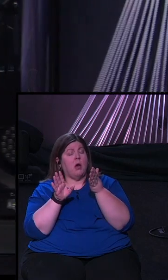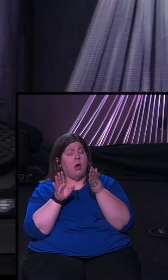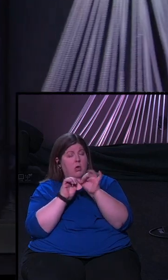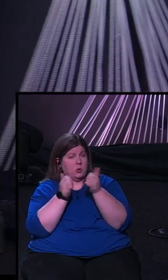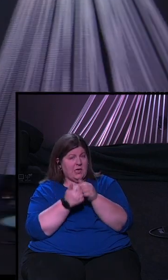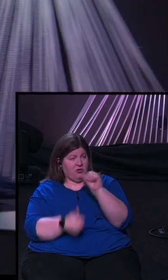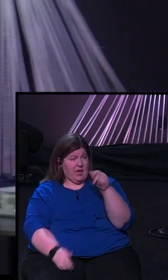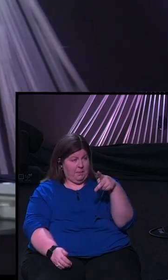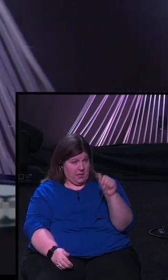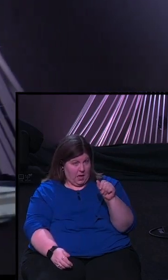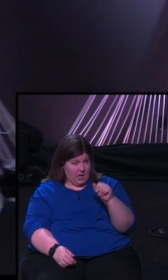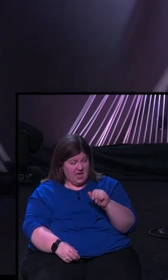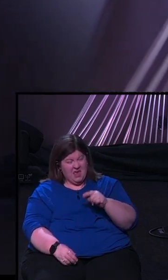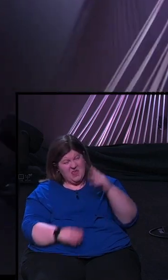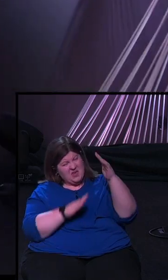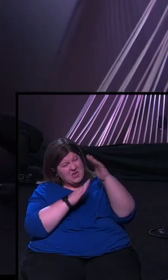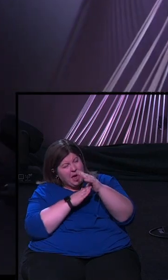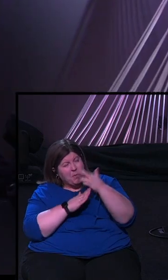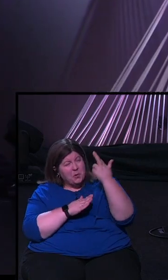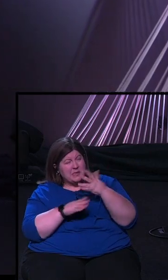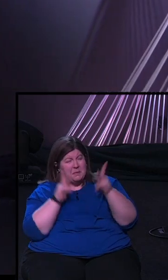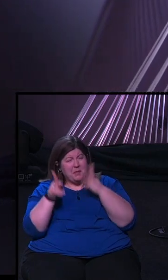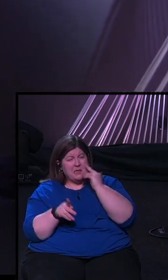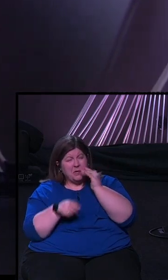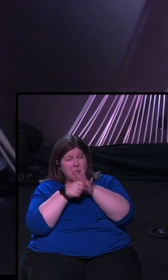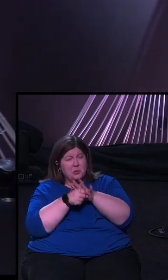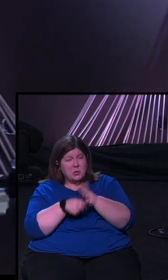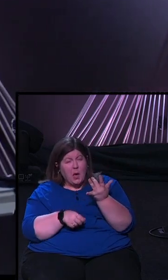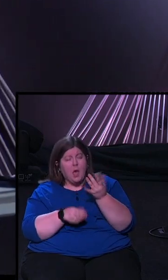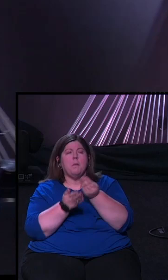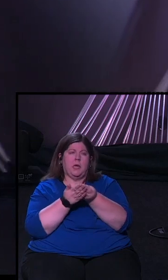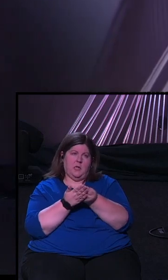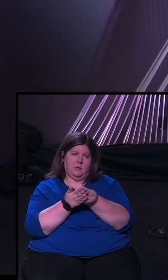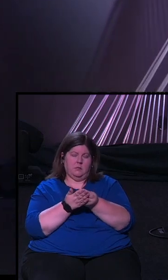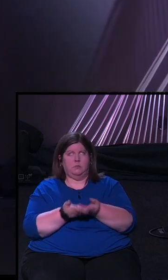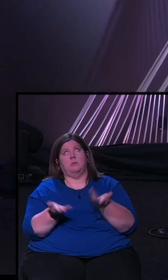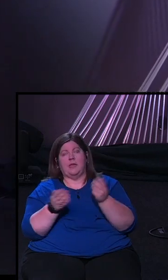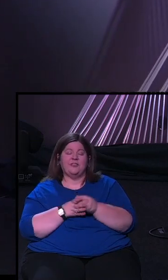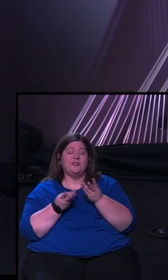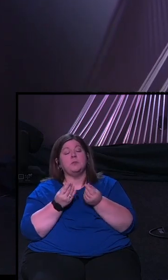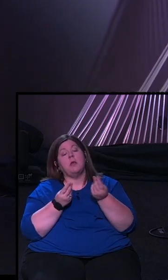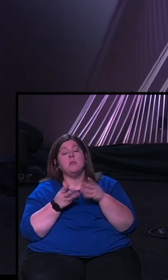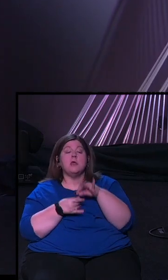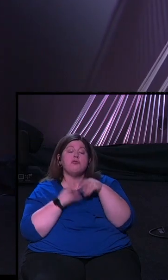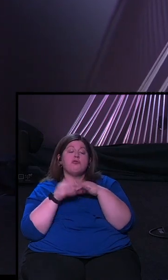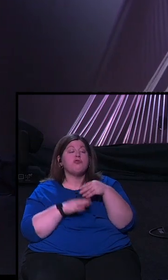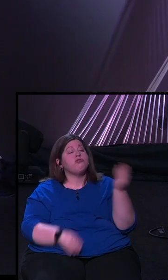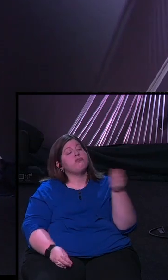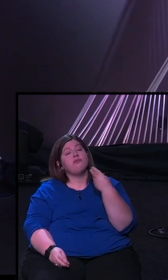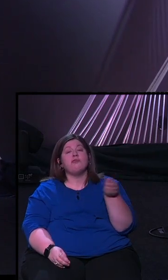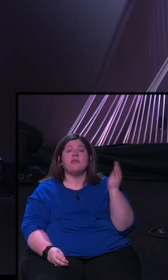one cause of stress in America is money. I feel like I should just play with it for a little bit, just walk around